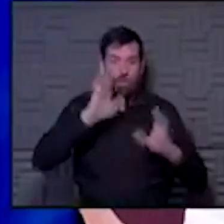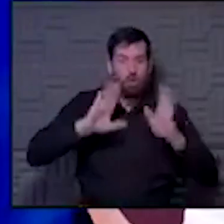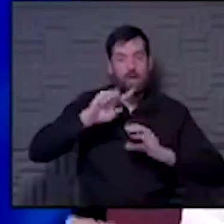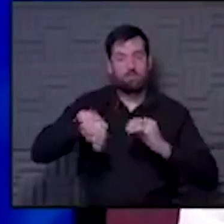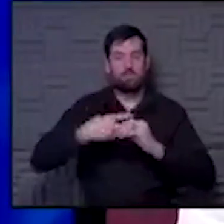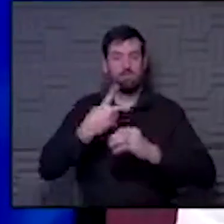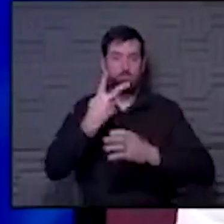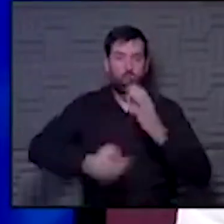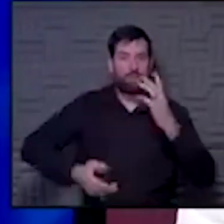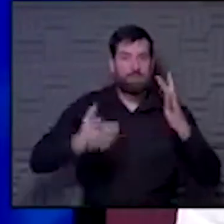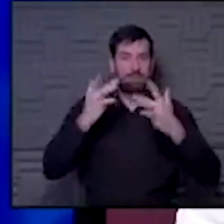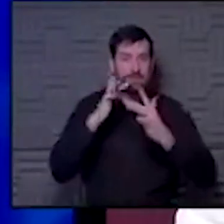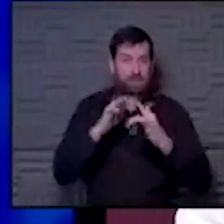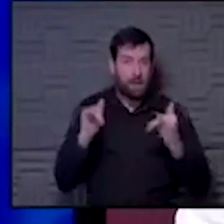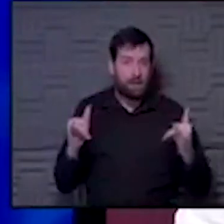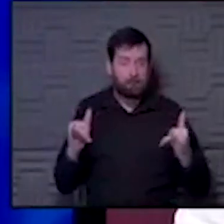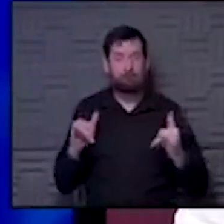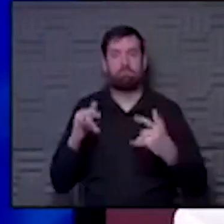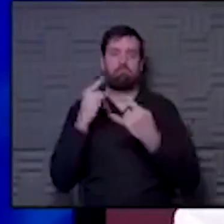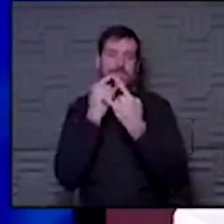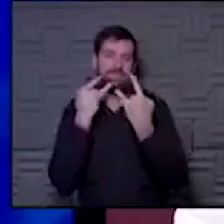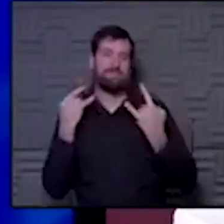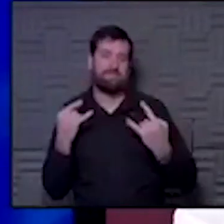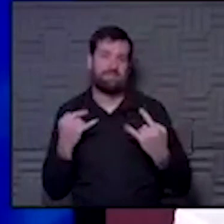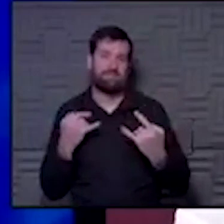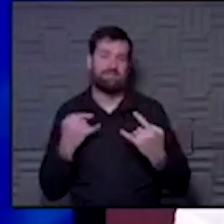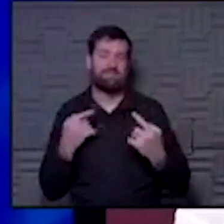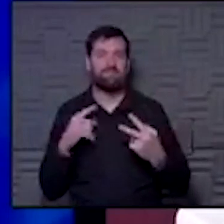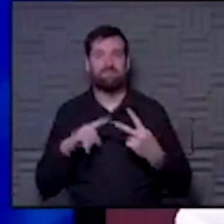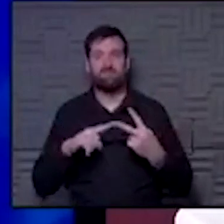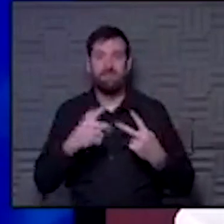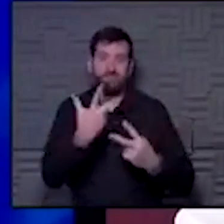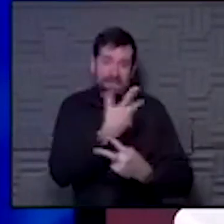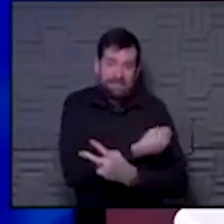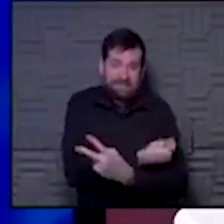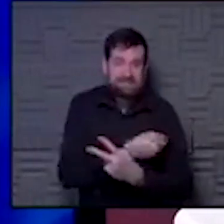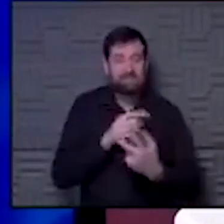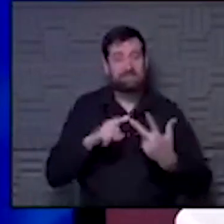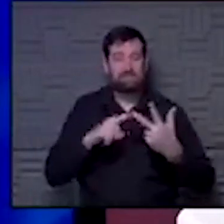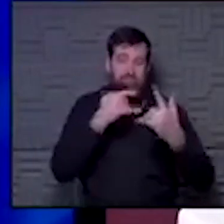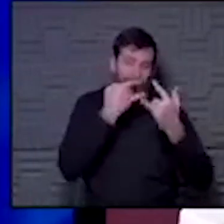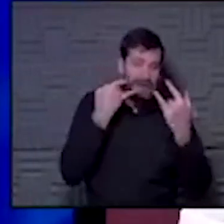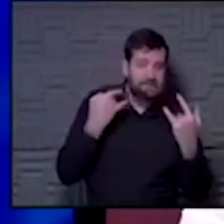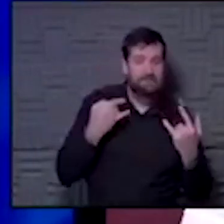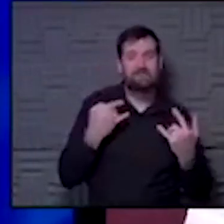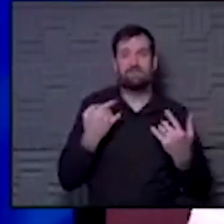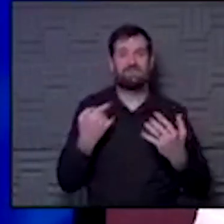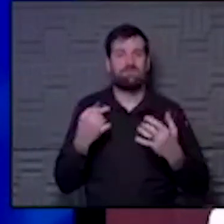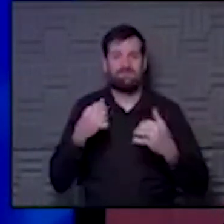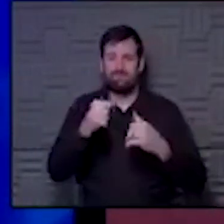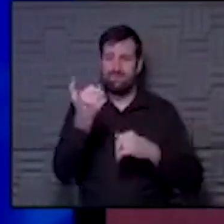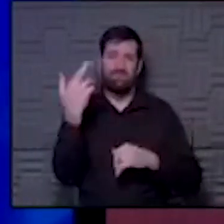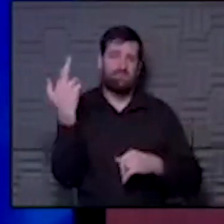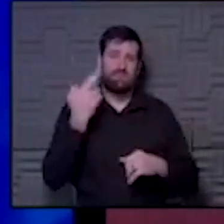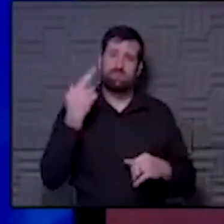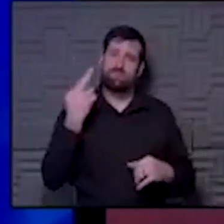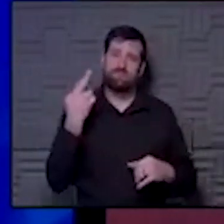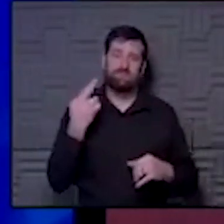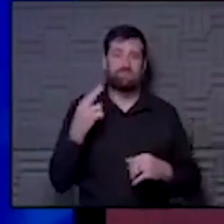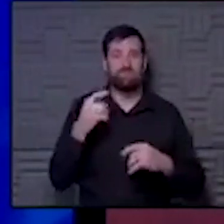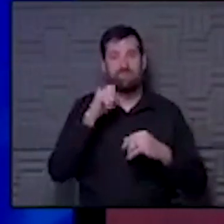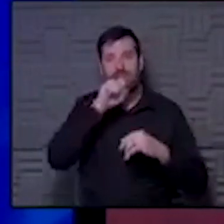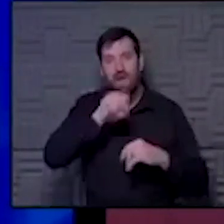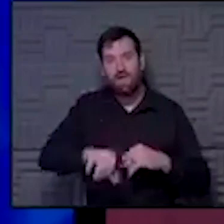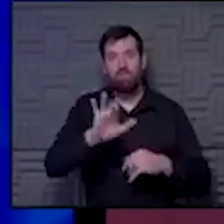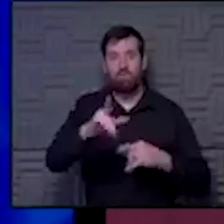it? Wear a mask. Get your vaccine. Wear a mask. Just one more reason to love your